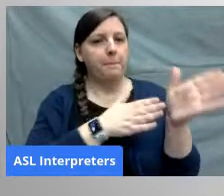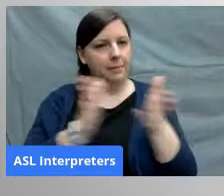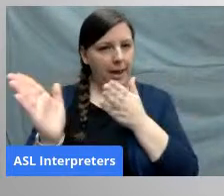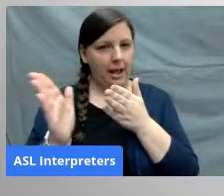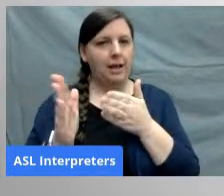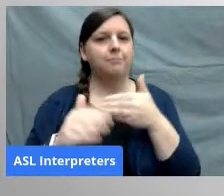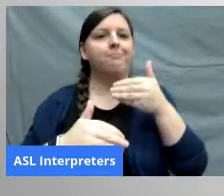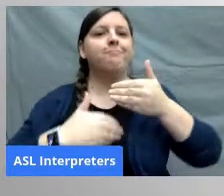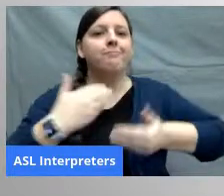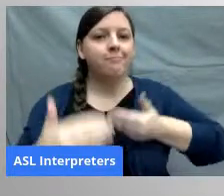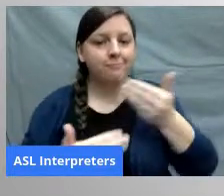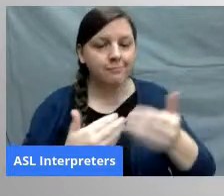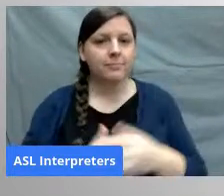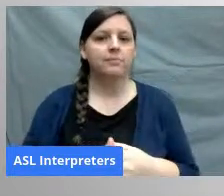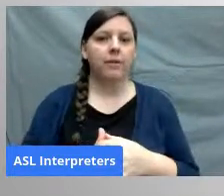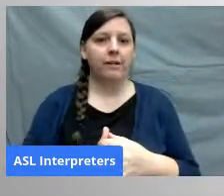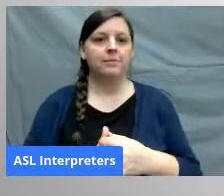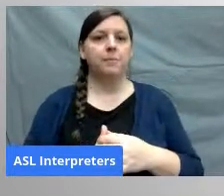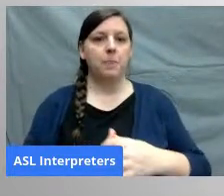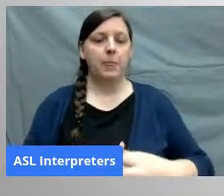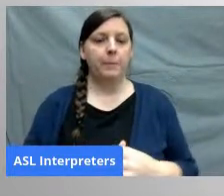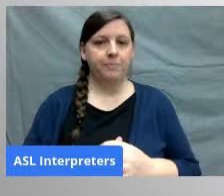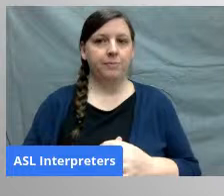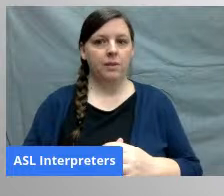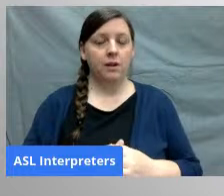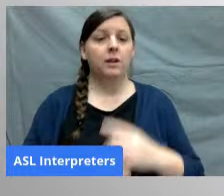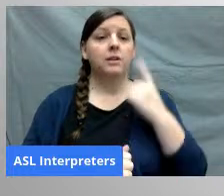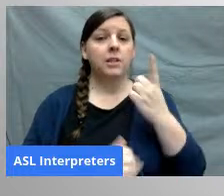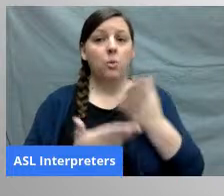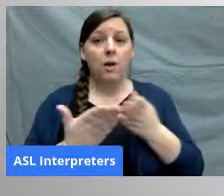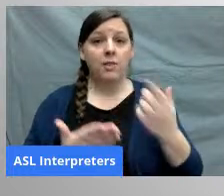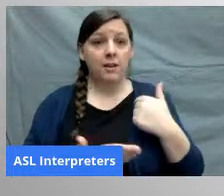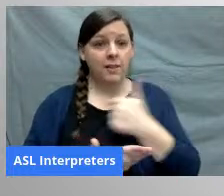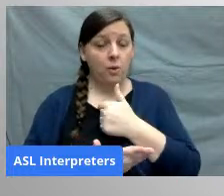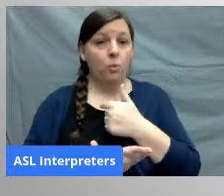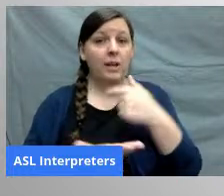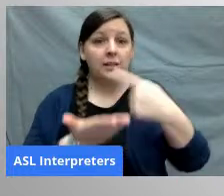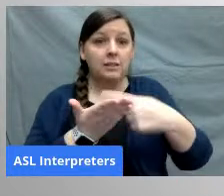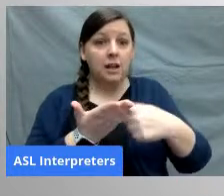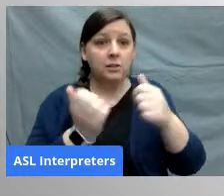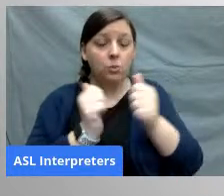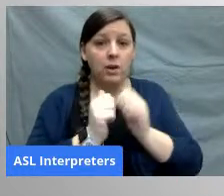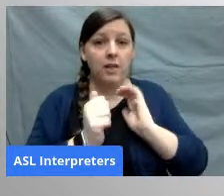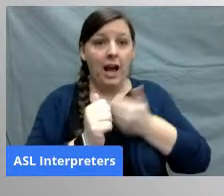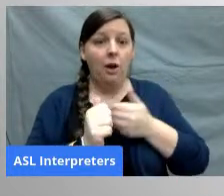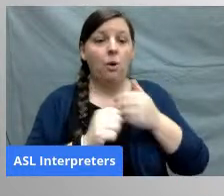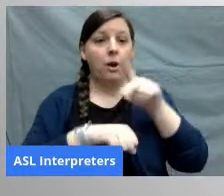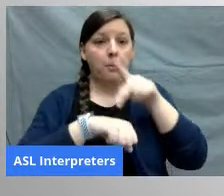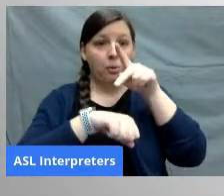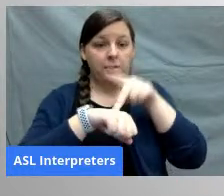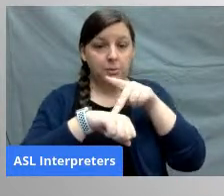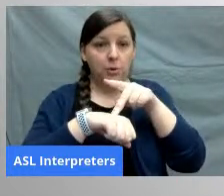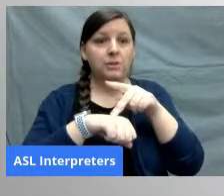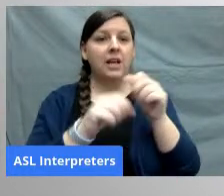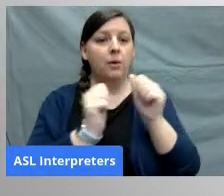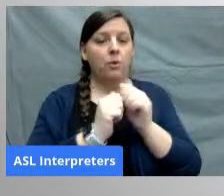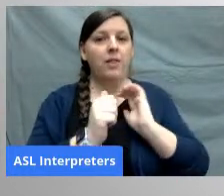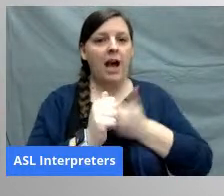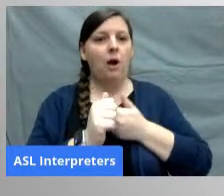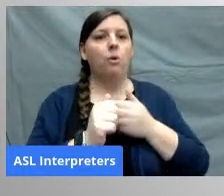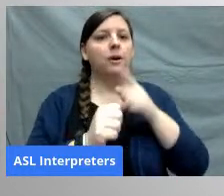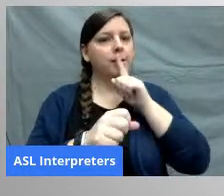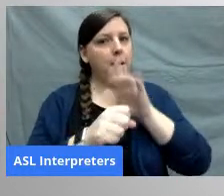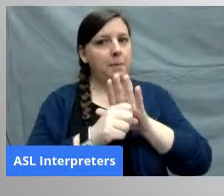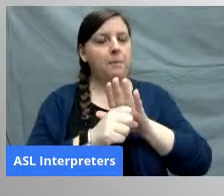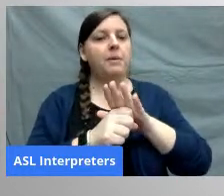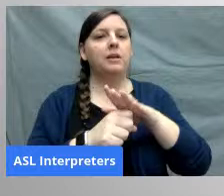So one thing that we talked about with our principals, and what is a commitment to our community, is that we